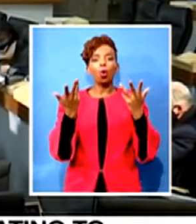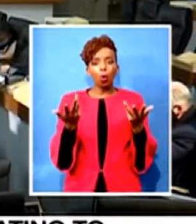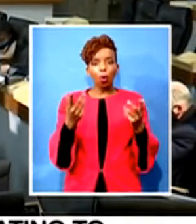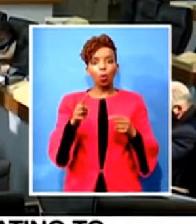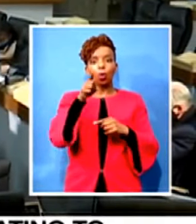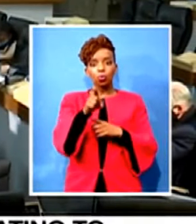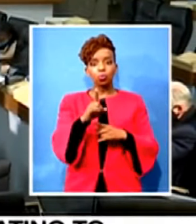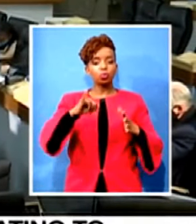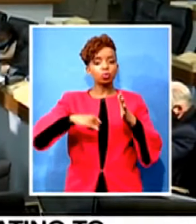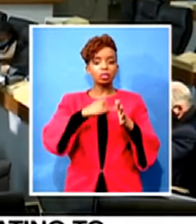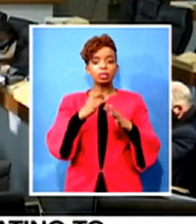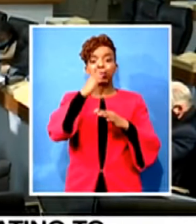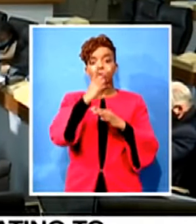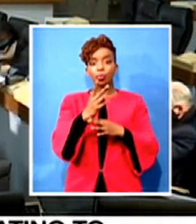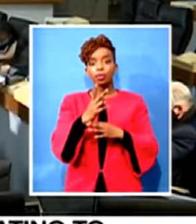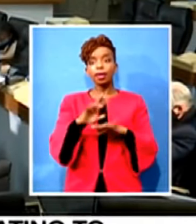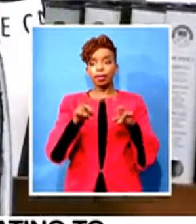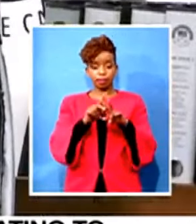caused it?